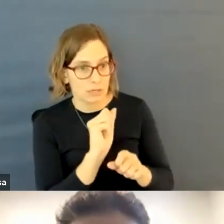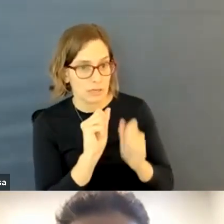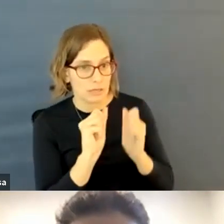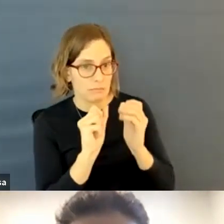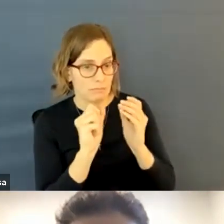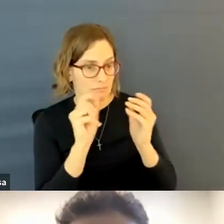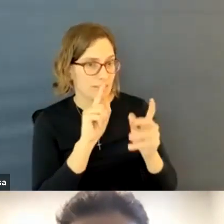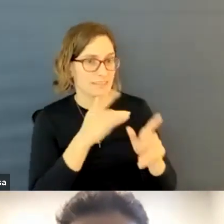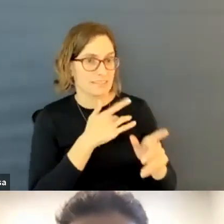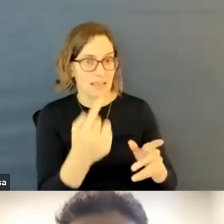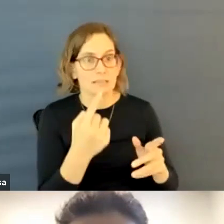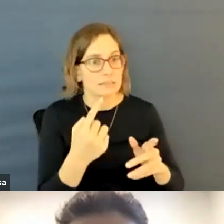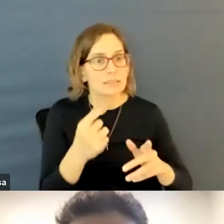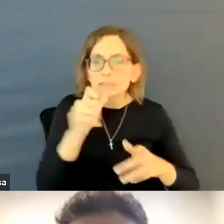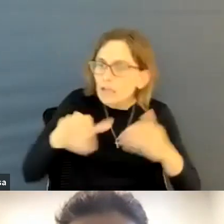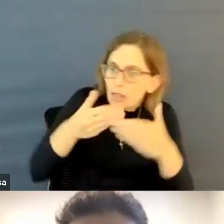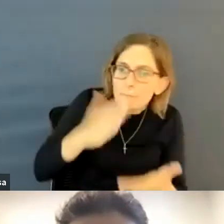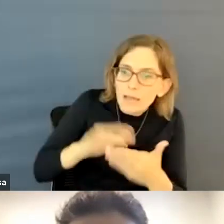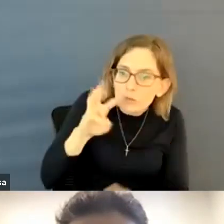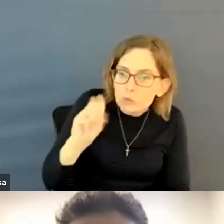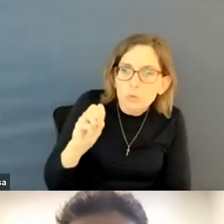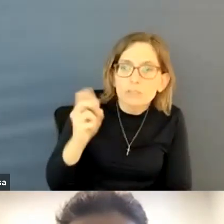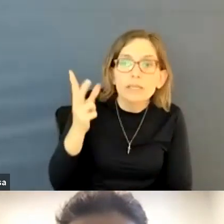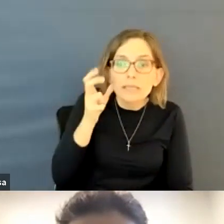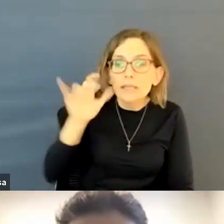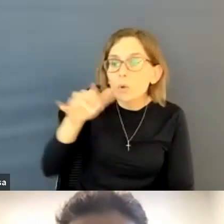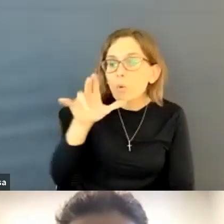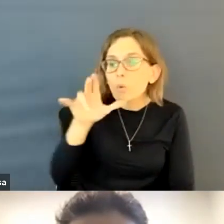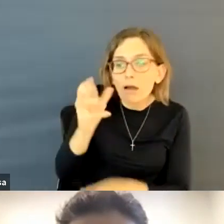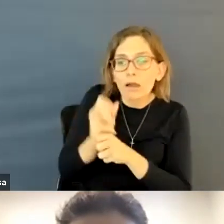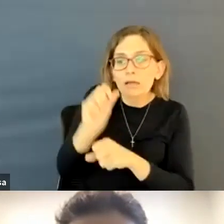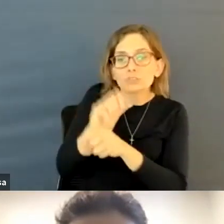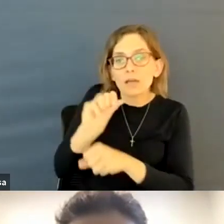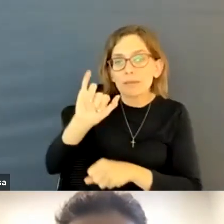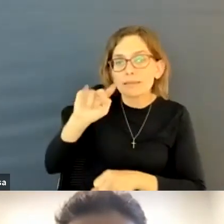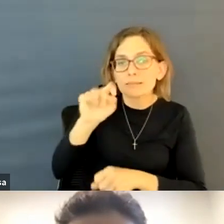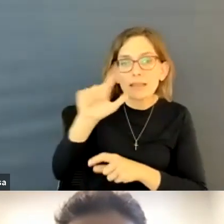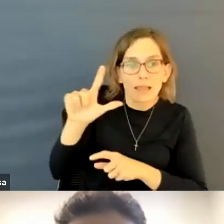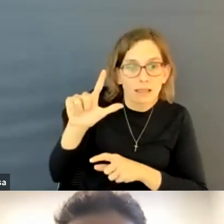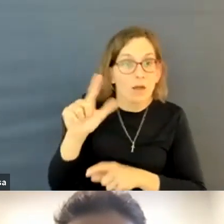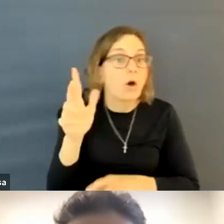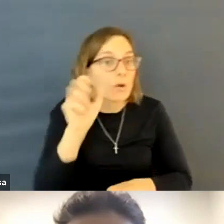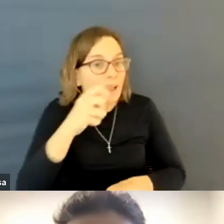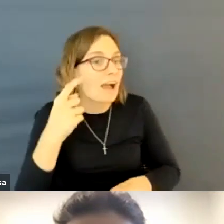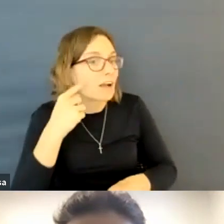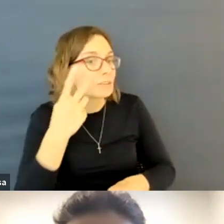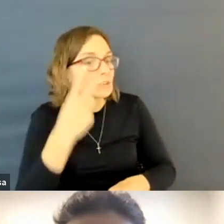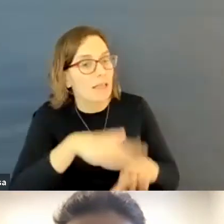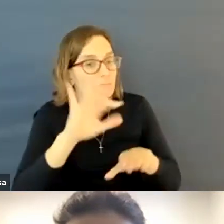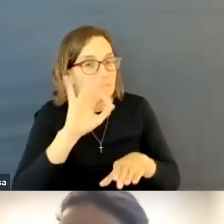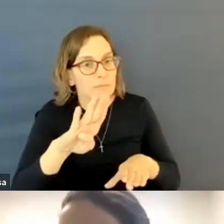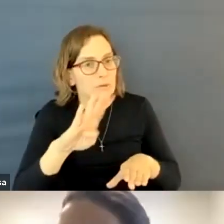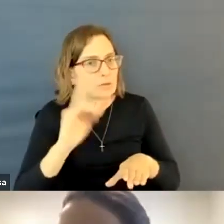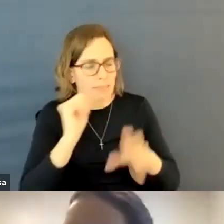lately. But it's not all bad news. Did you hear about Juan getting that job at Intel? Oh my gosh, yes. I saw that on his Facebook. That sounds